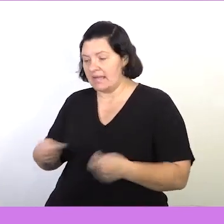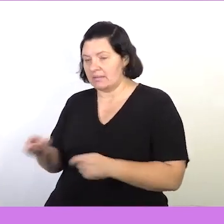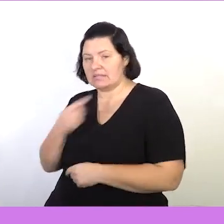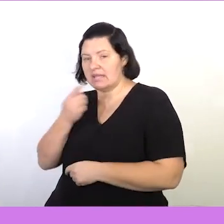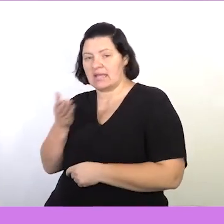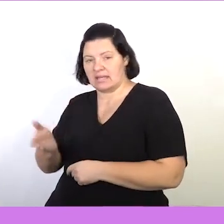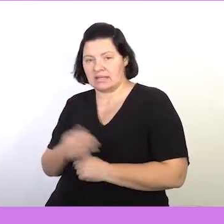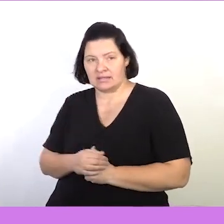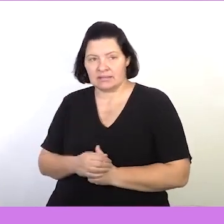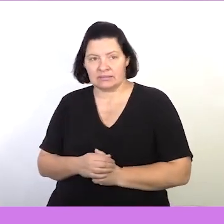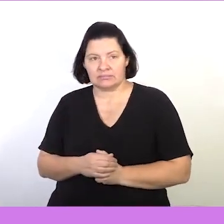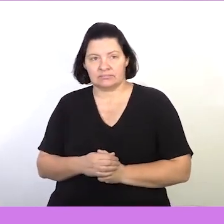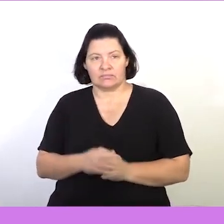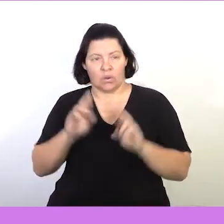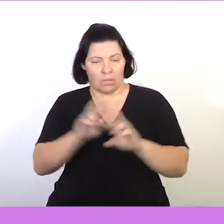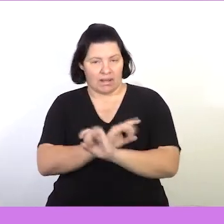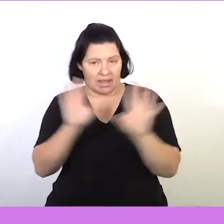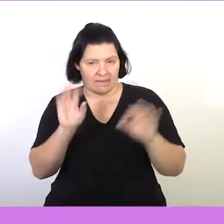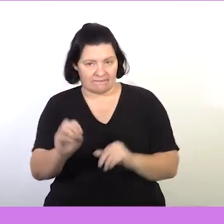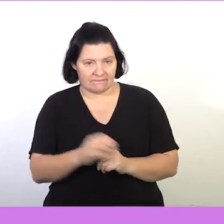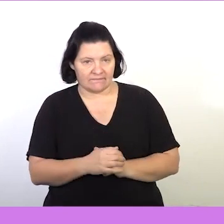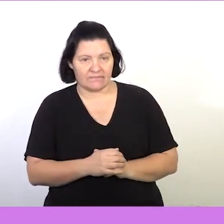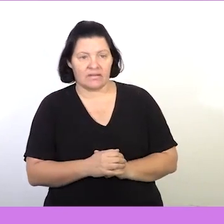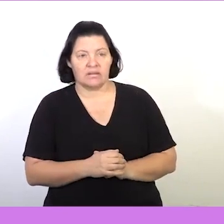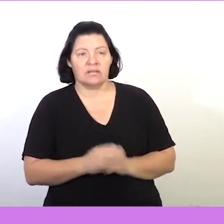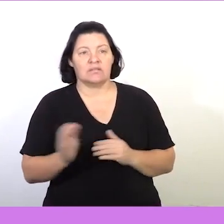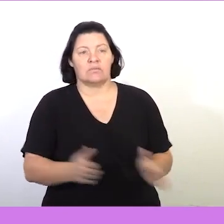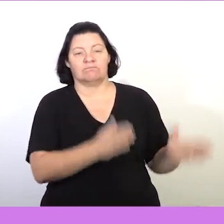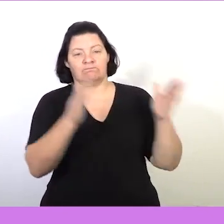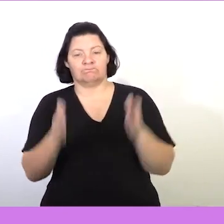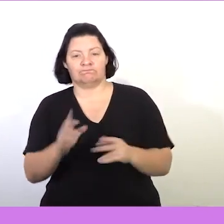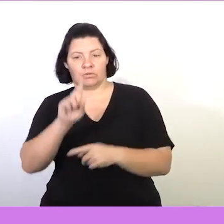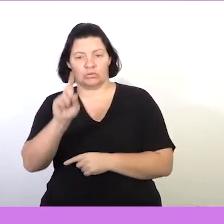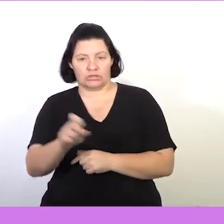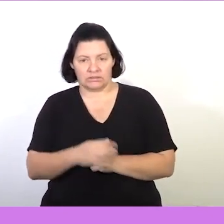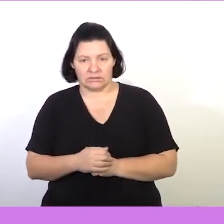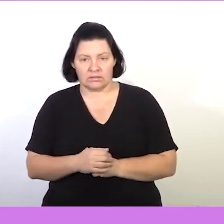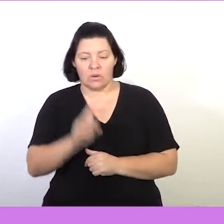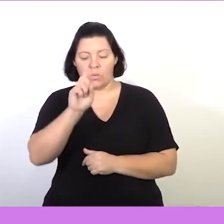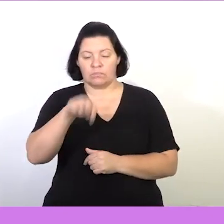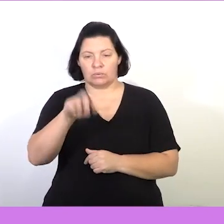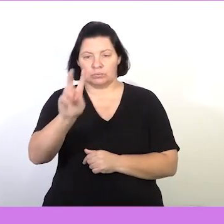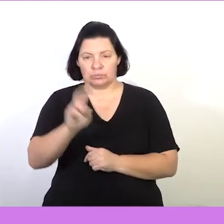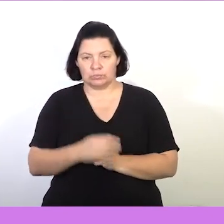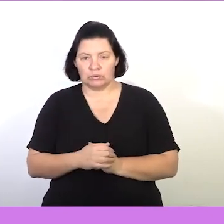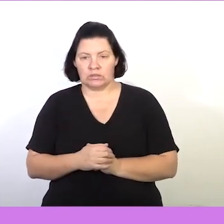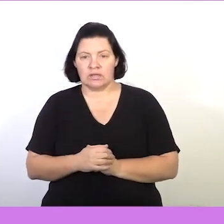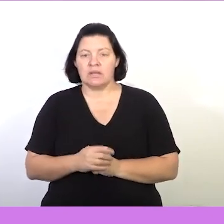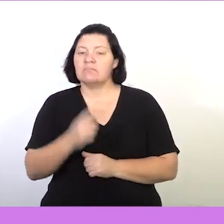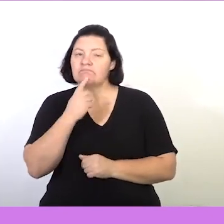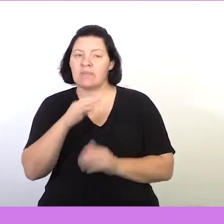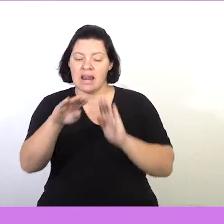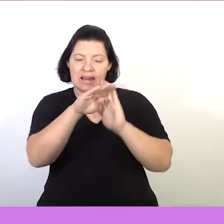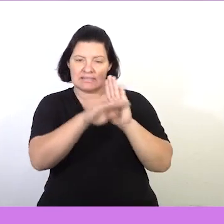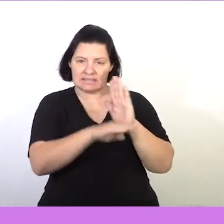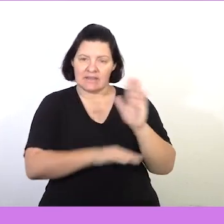my expenses. Okay, so I hope that is clear to you. Then moving on to the next question, question 1.2. It